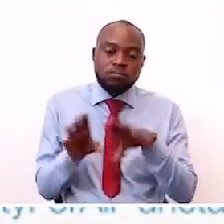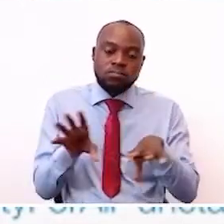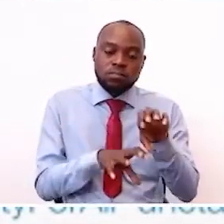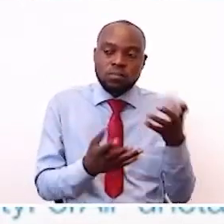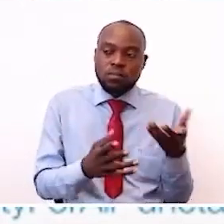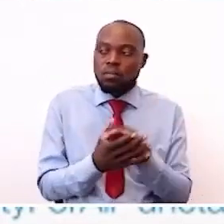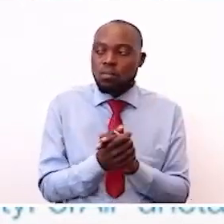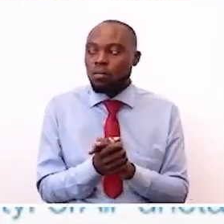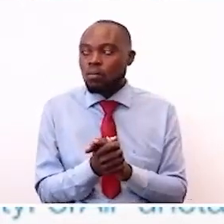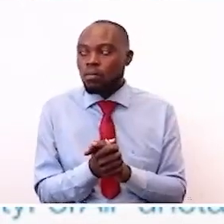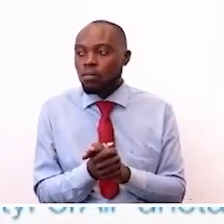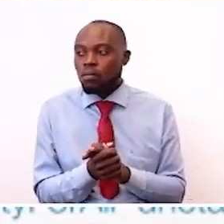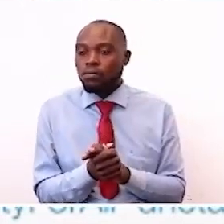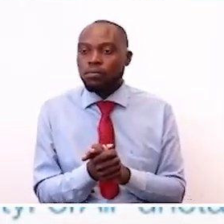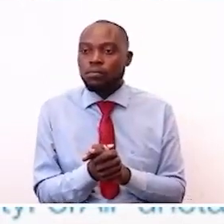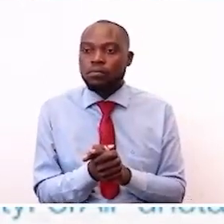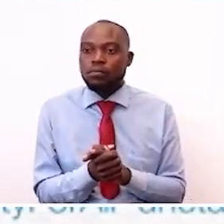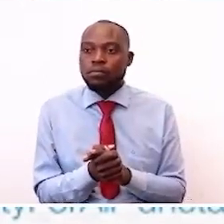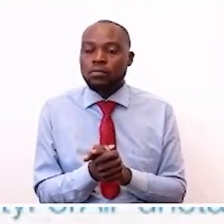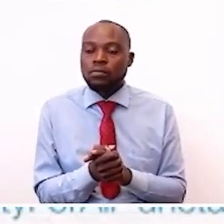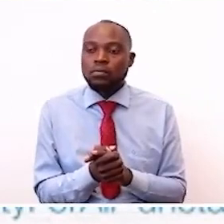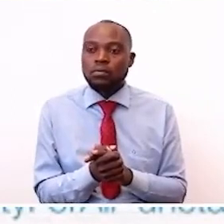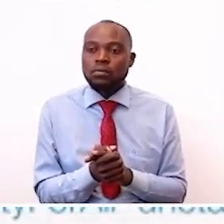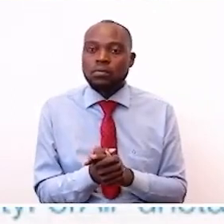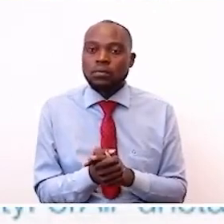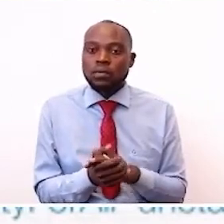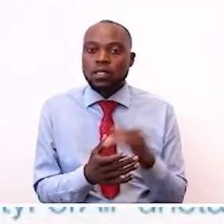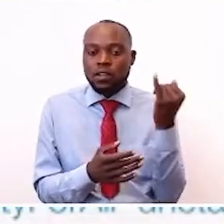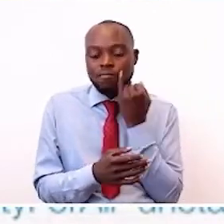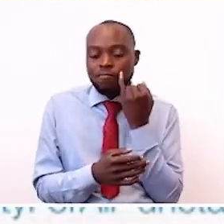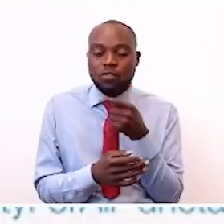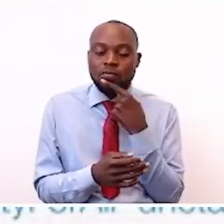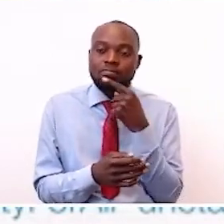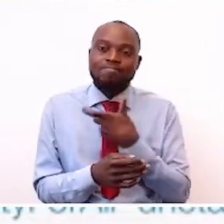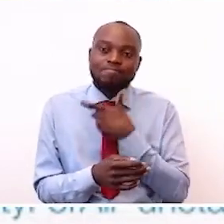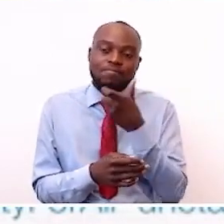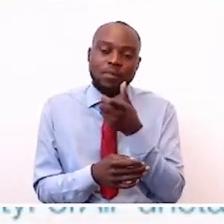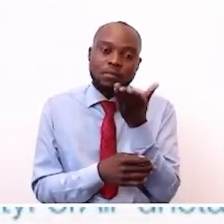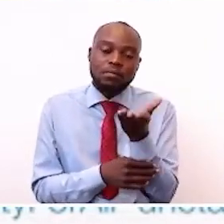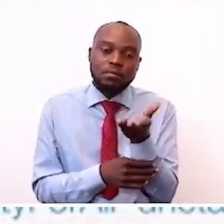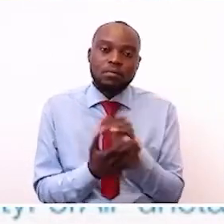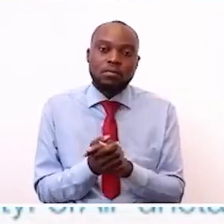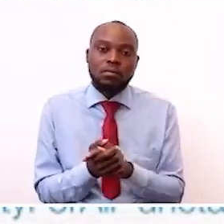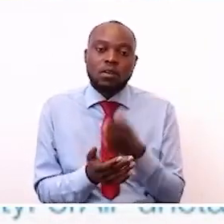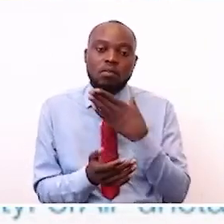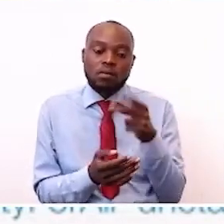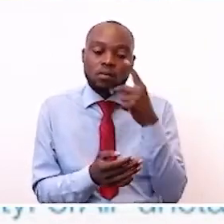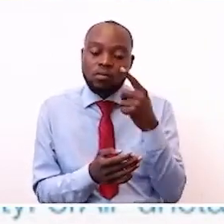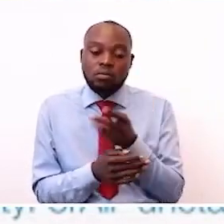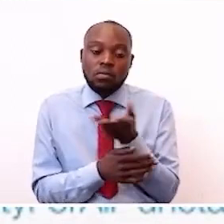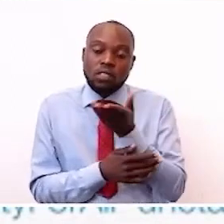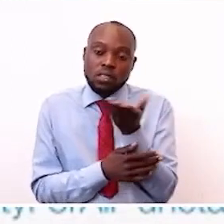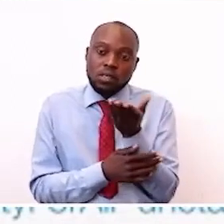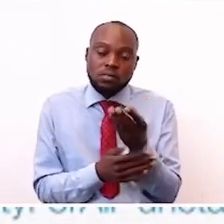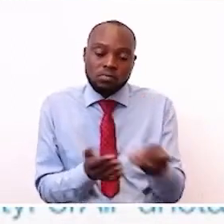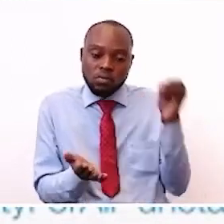the SDRs. If you're going to issue SDRs, then you need to see them as something that